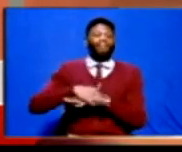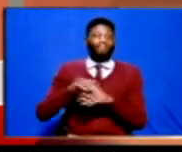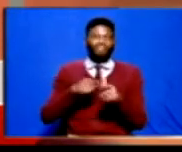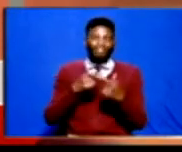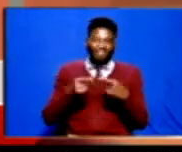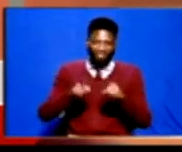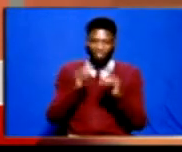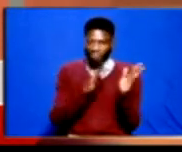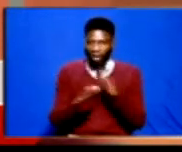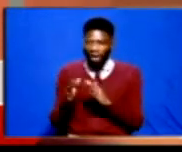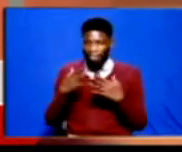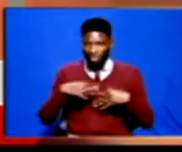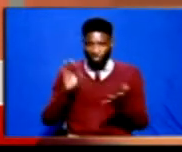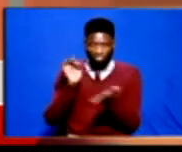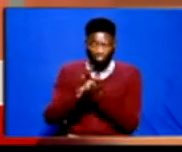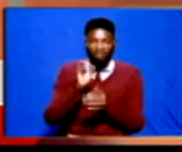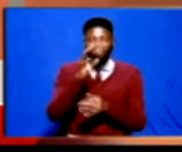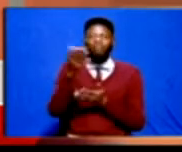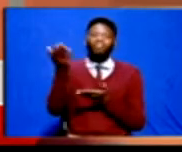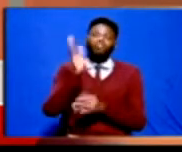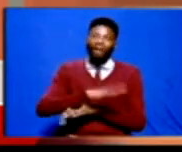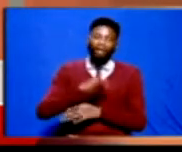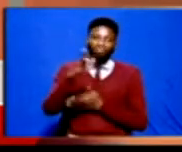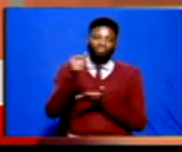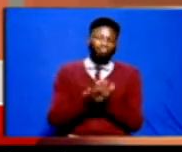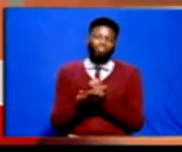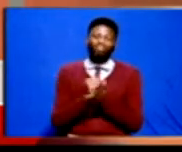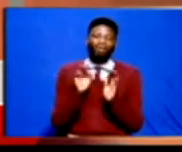work. For me, I've seen some of the